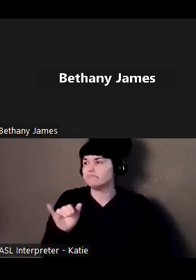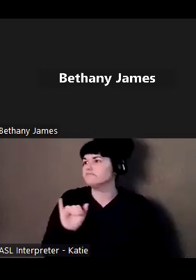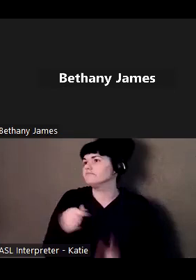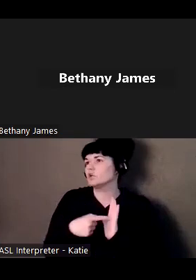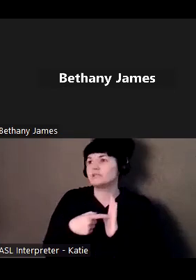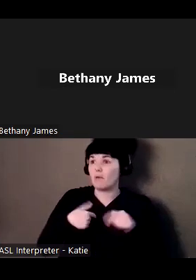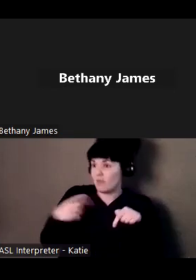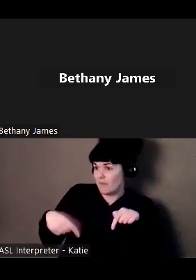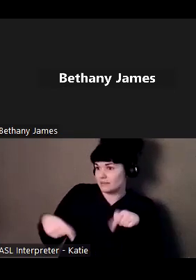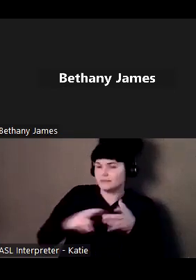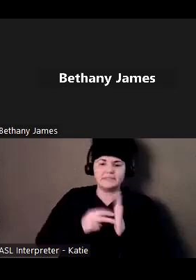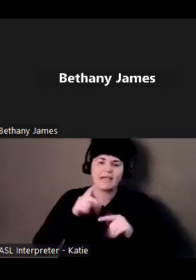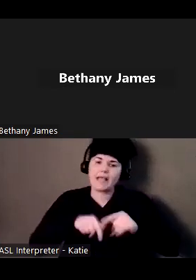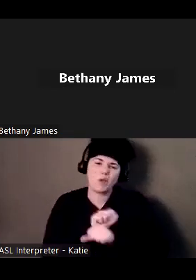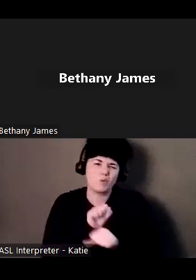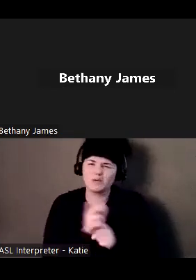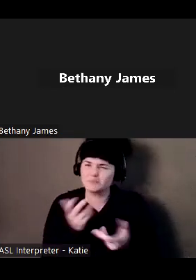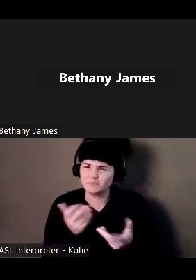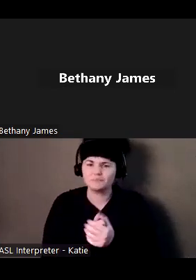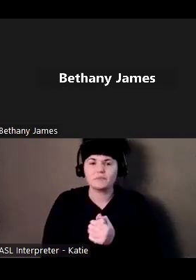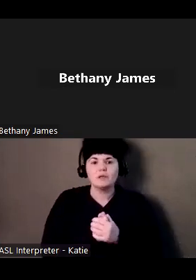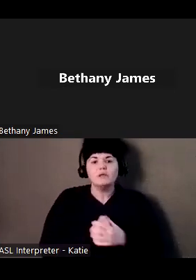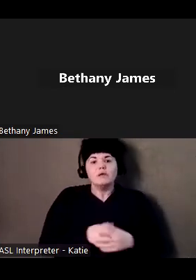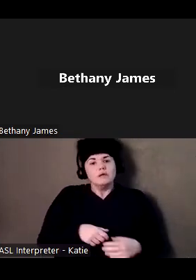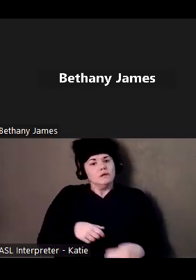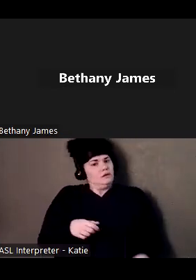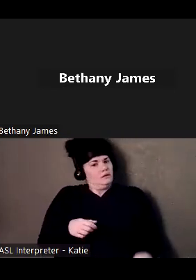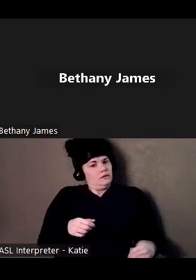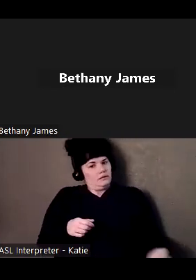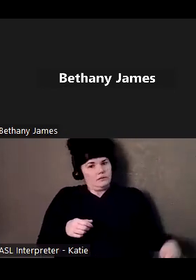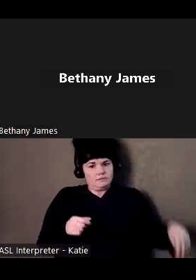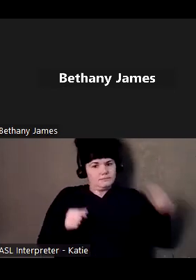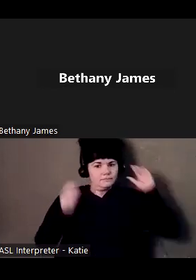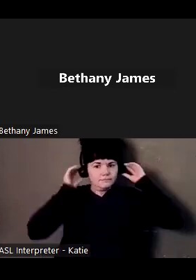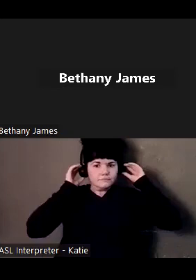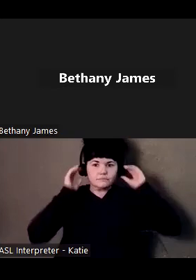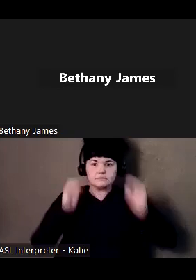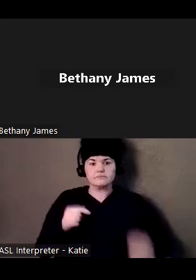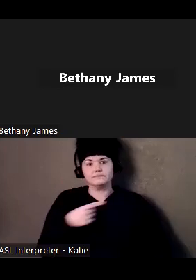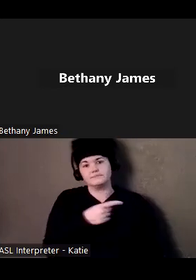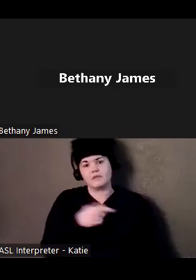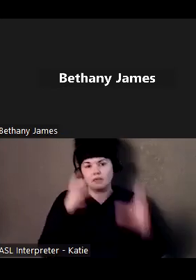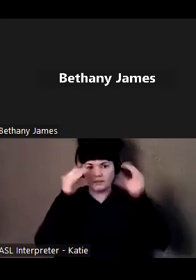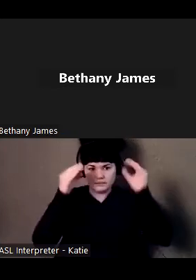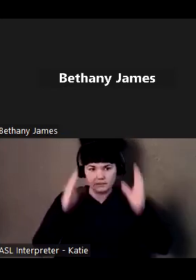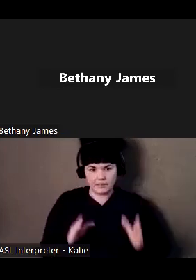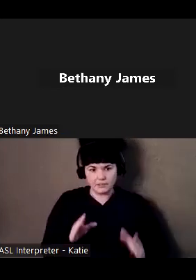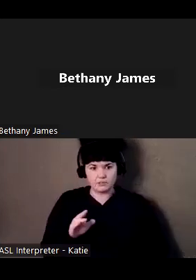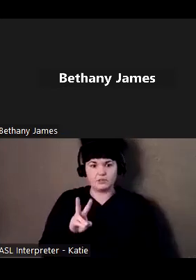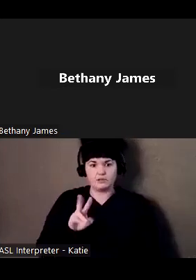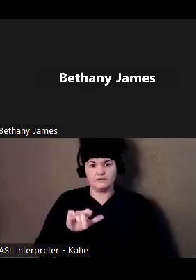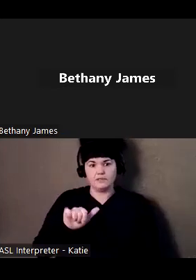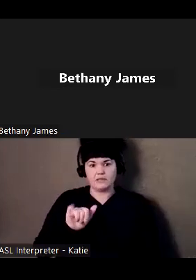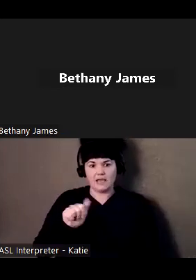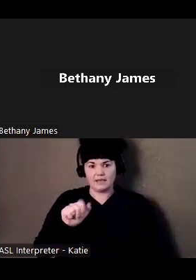I reminded here of the Sufi teacher, Pir Vilayat Inayat Khan, who said that